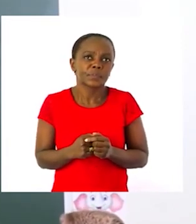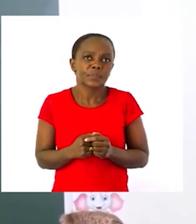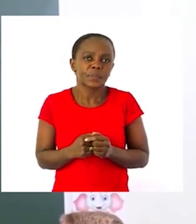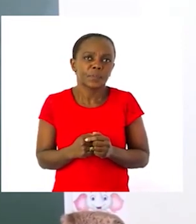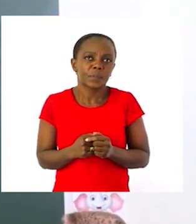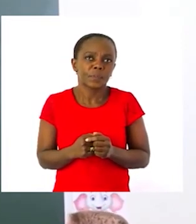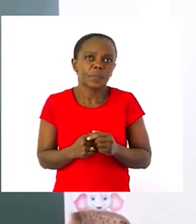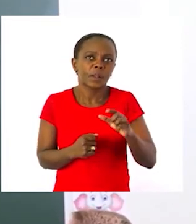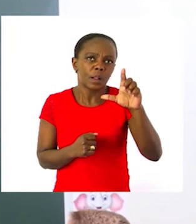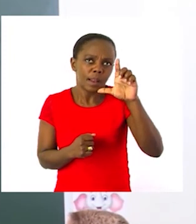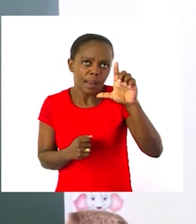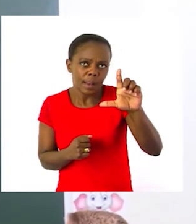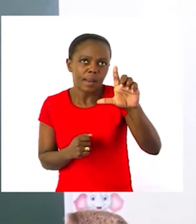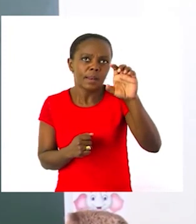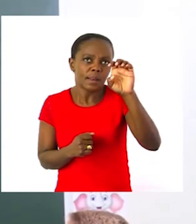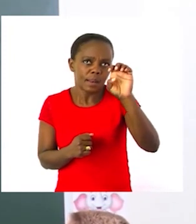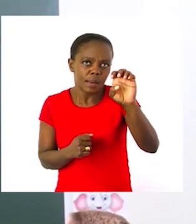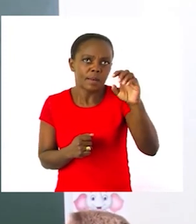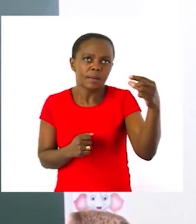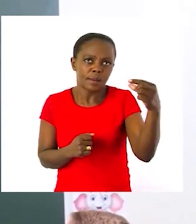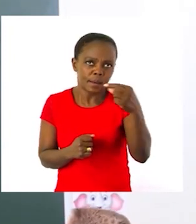Let's read it together. Leg.